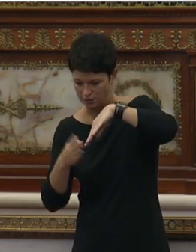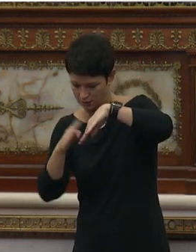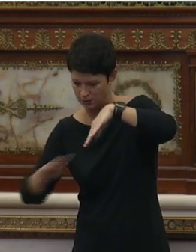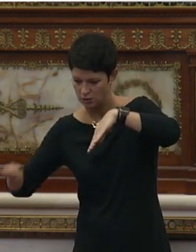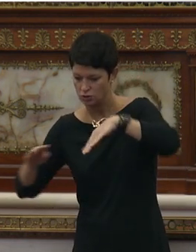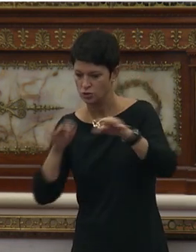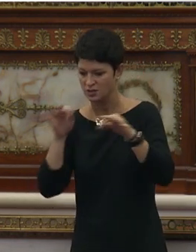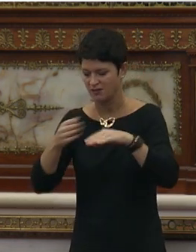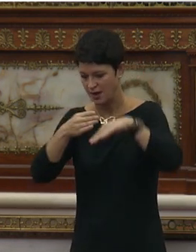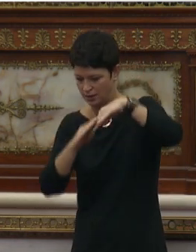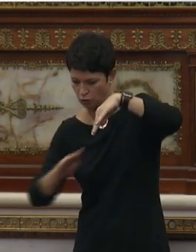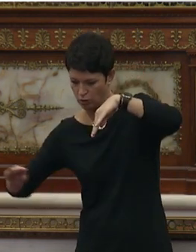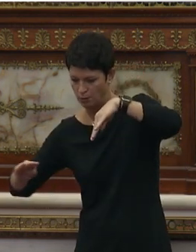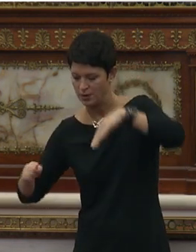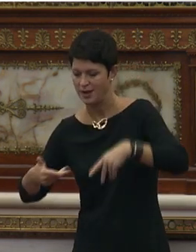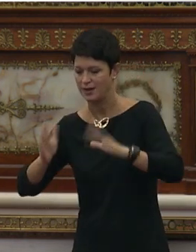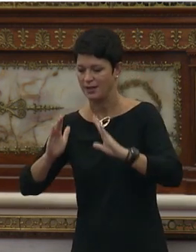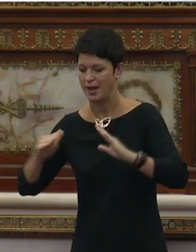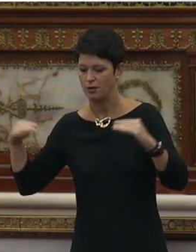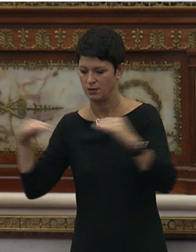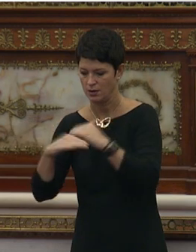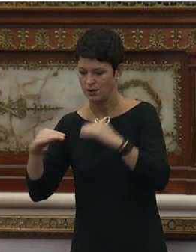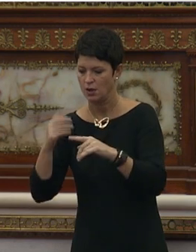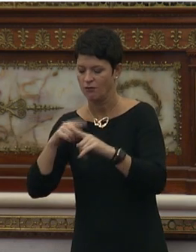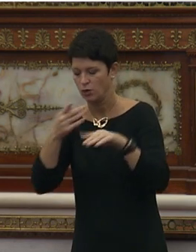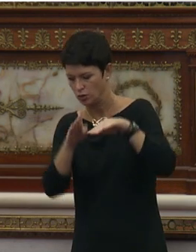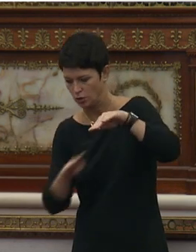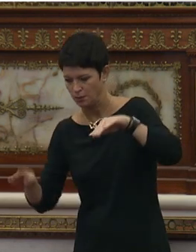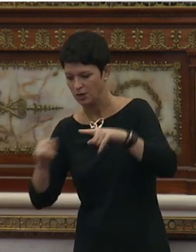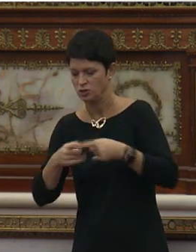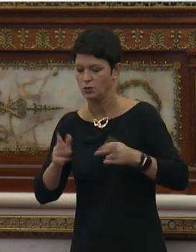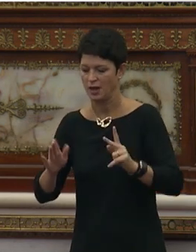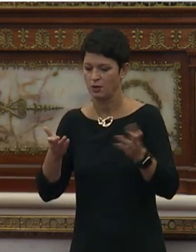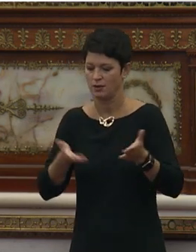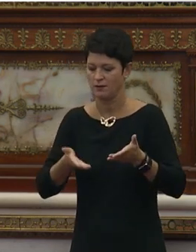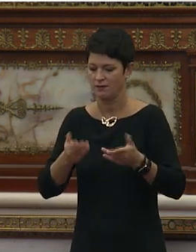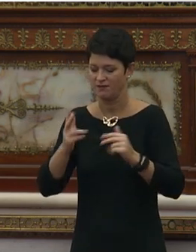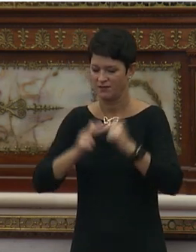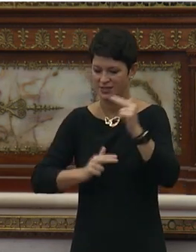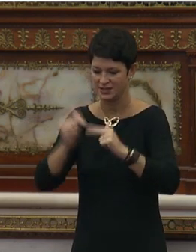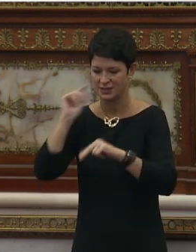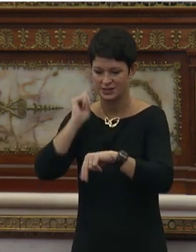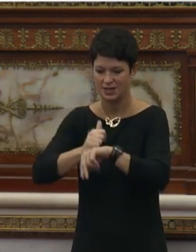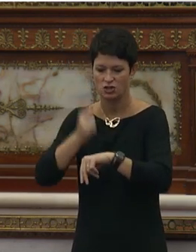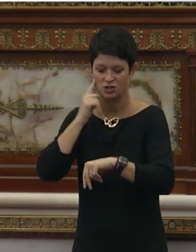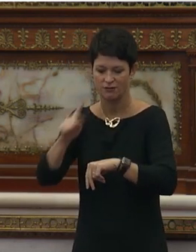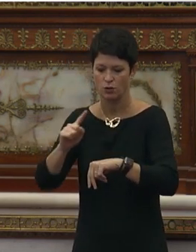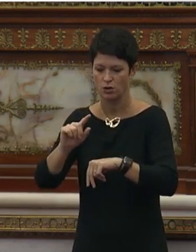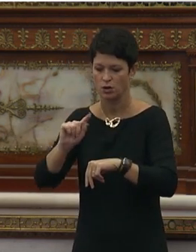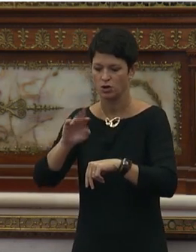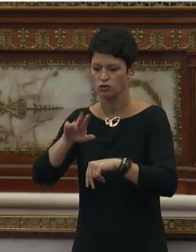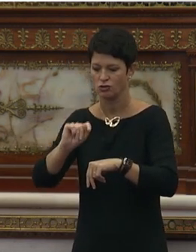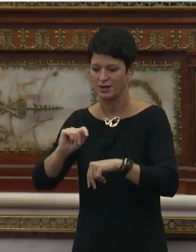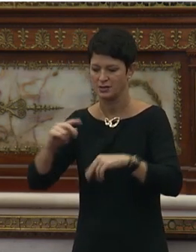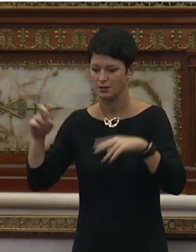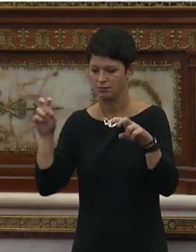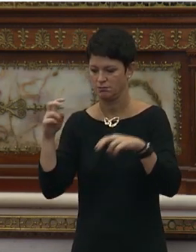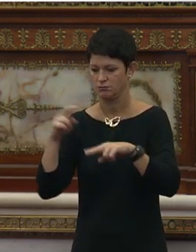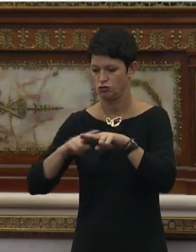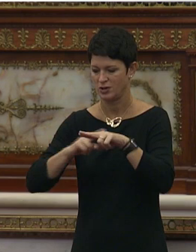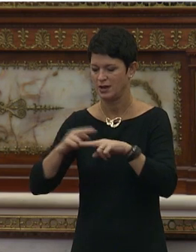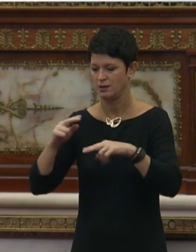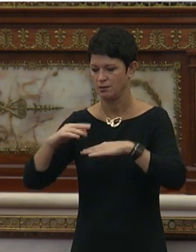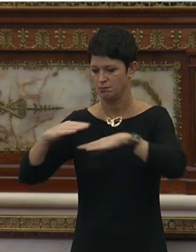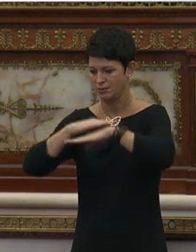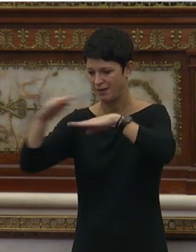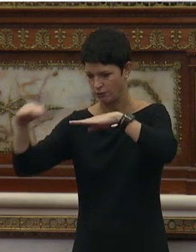curb cut and add prohibitions on curb cuts in order to facilitate the construction of transit platforms. And bill